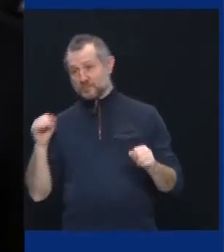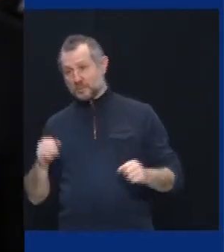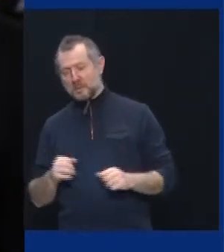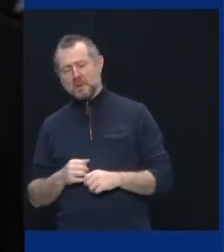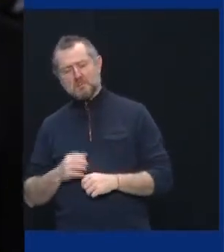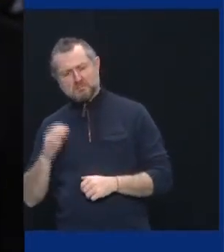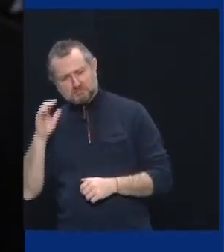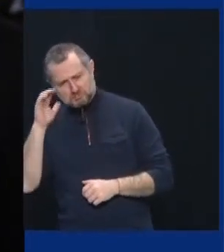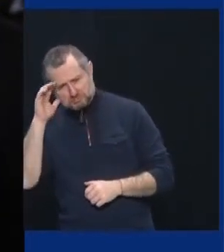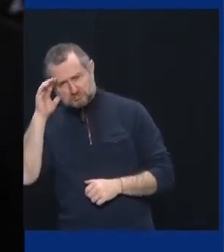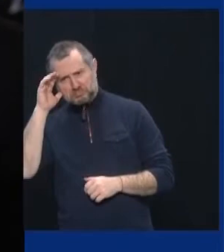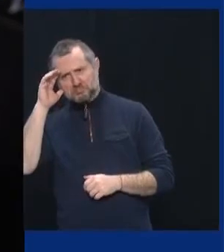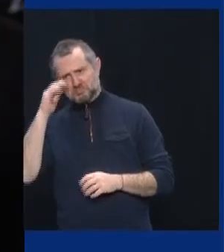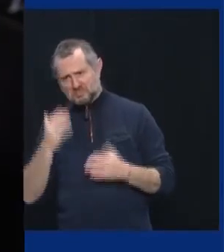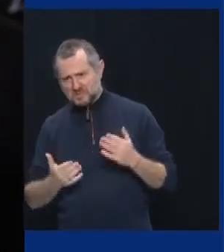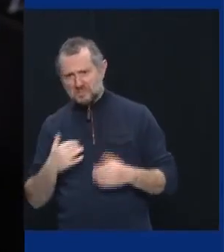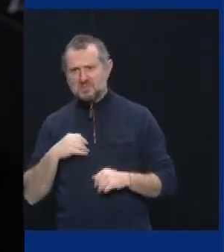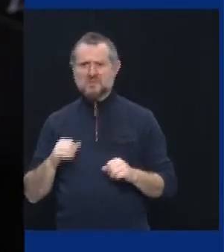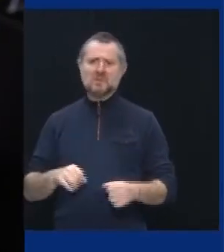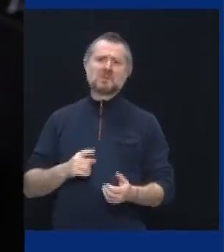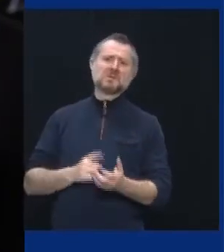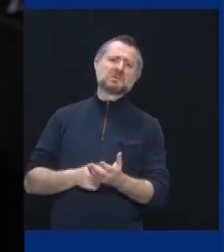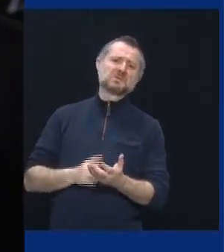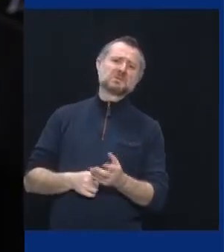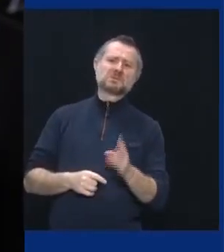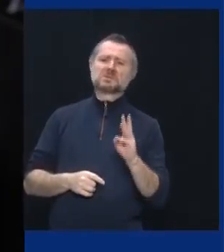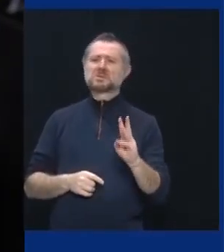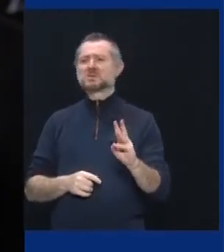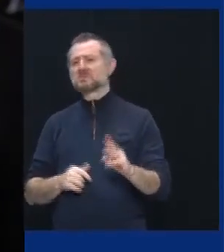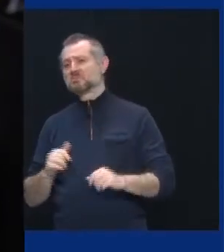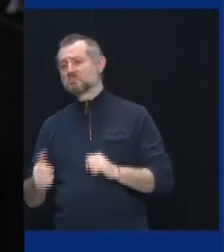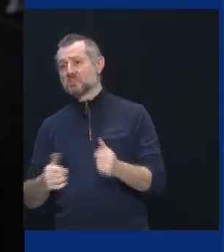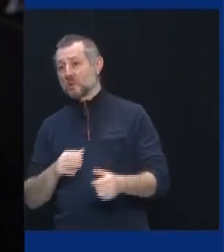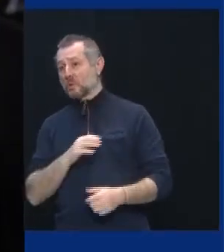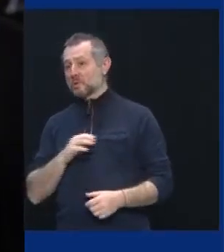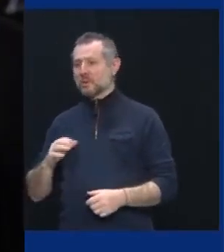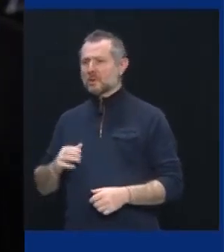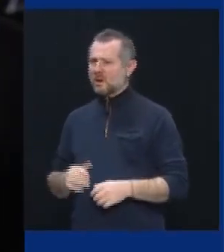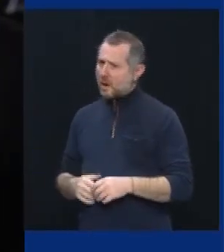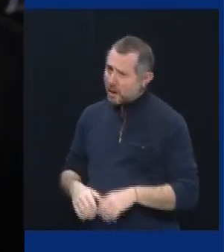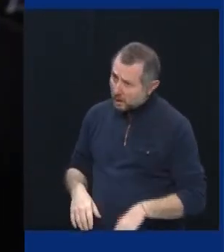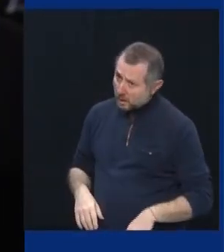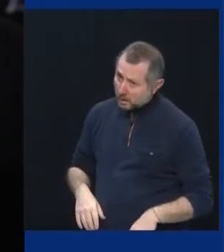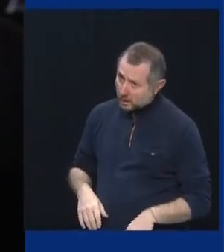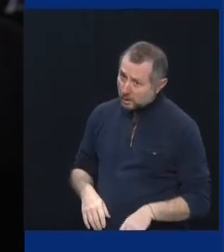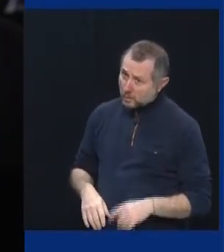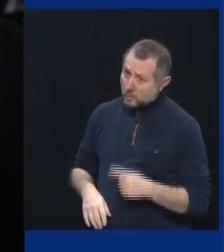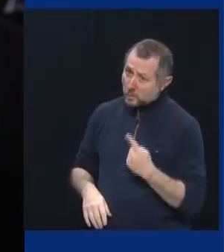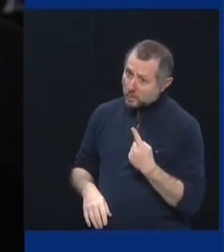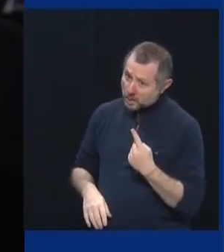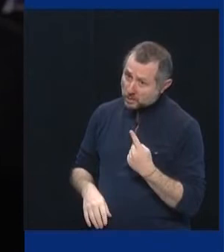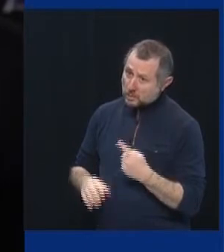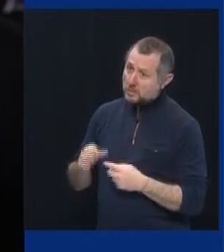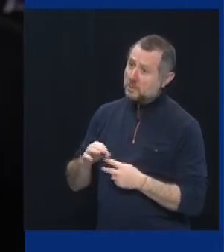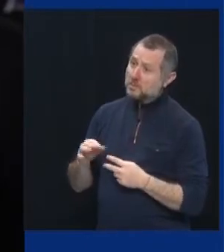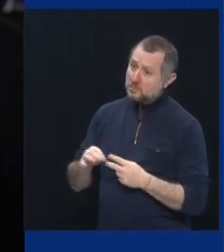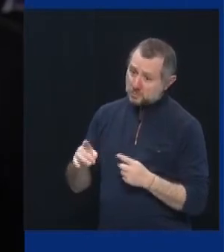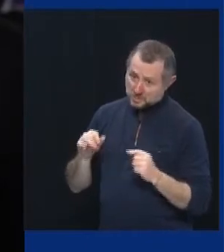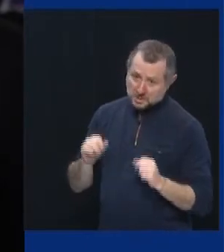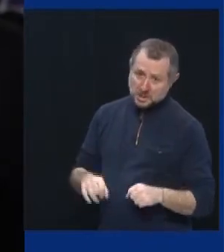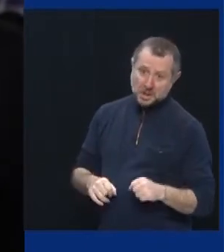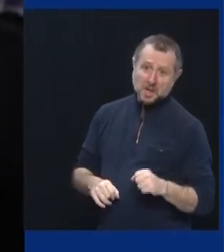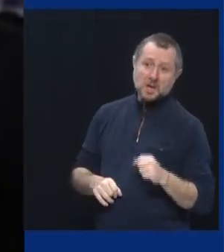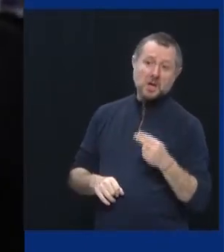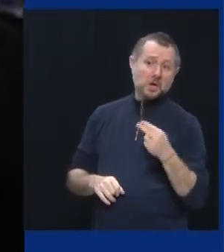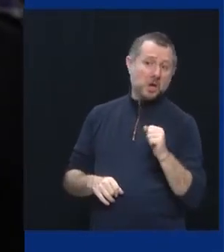we can do 6. And the congressman said, that's an option. You can do Harlem and 5